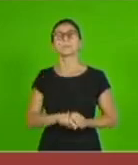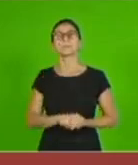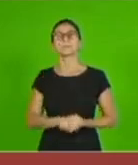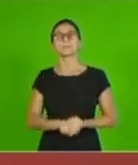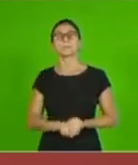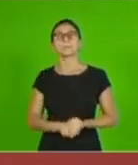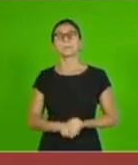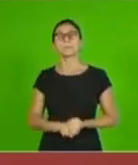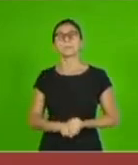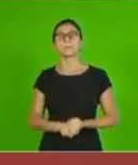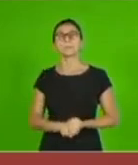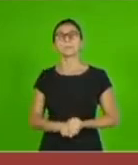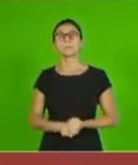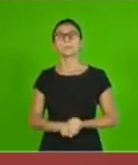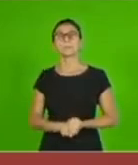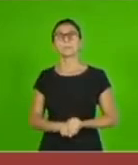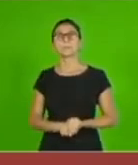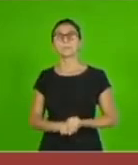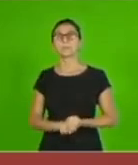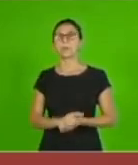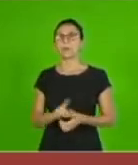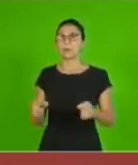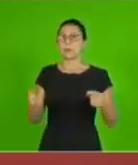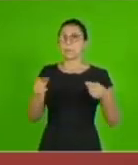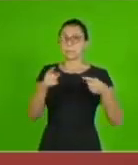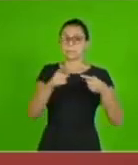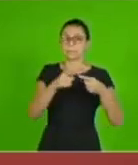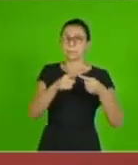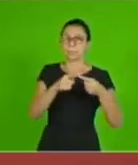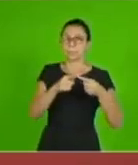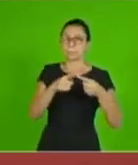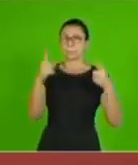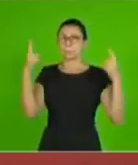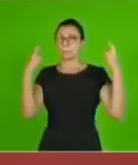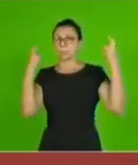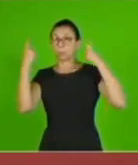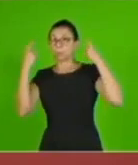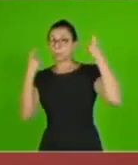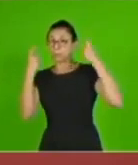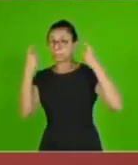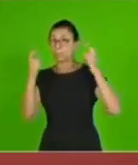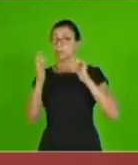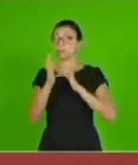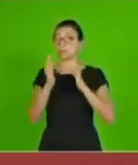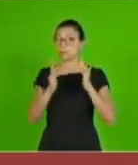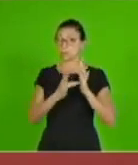So in this text, what we're going to find first is the worry,